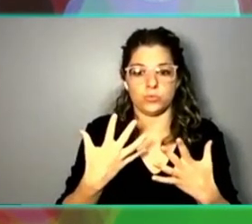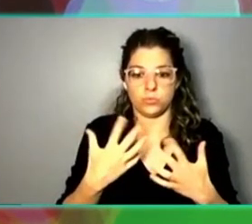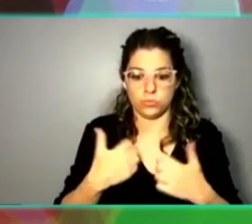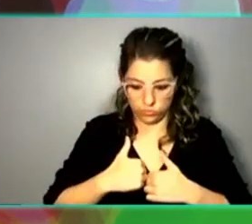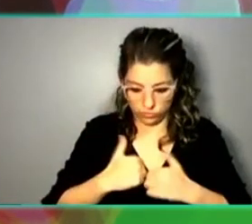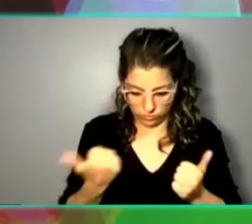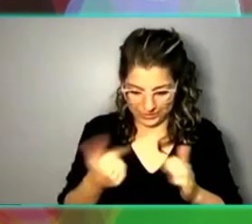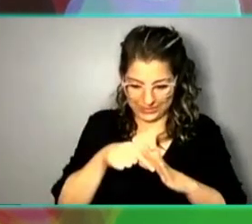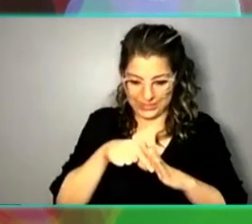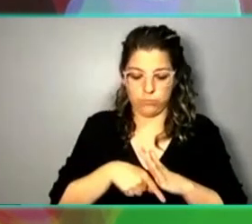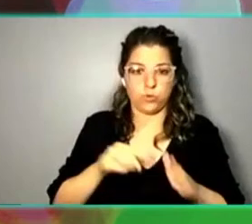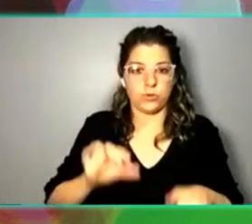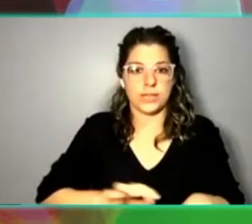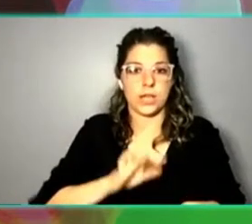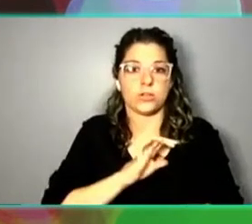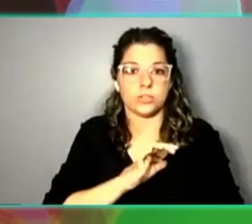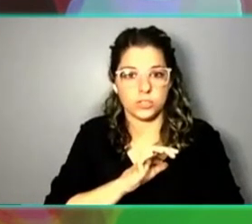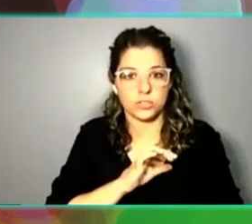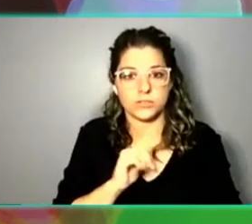the characters.